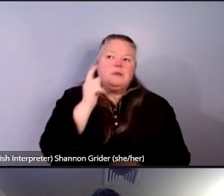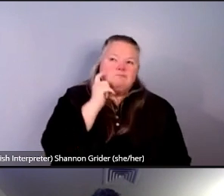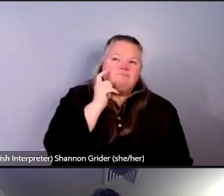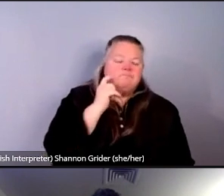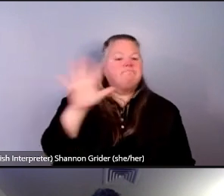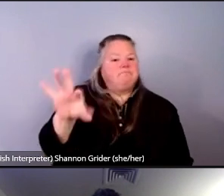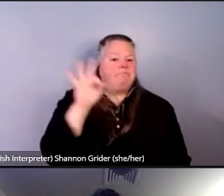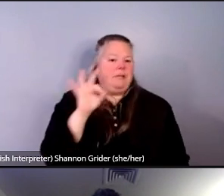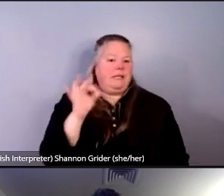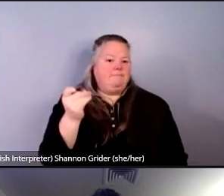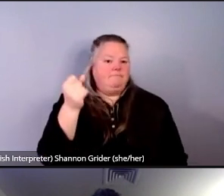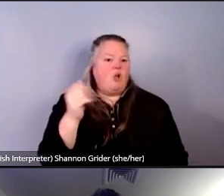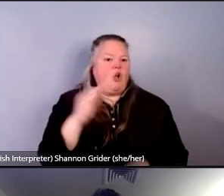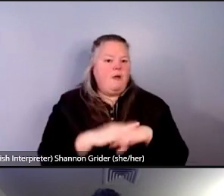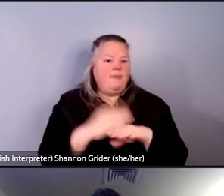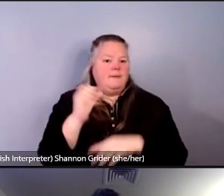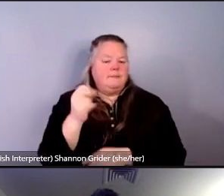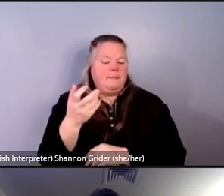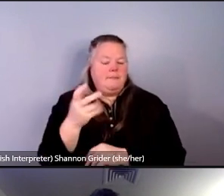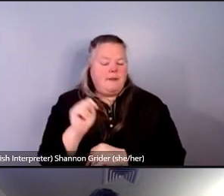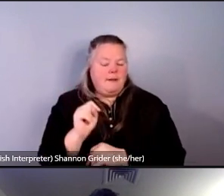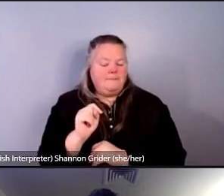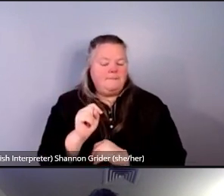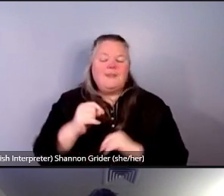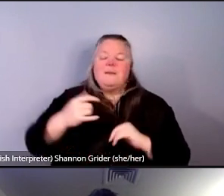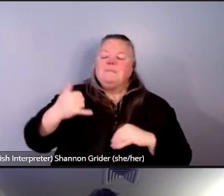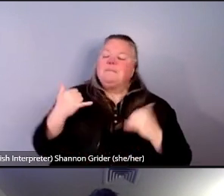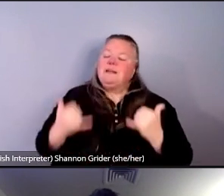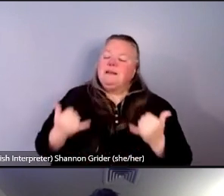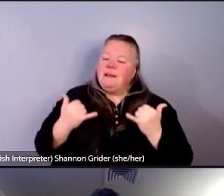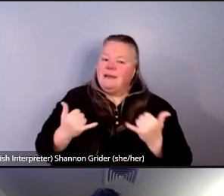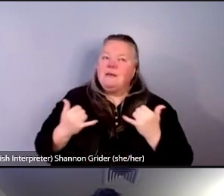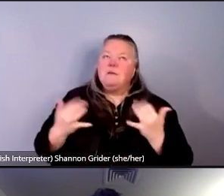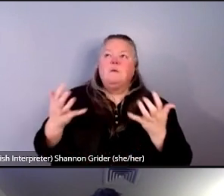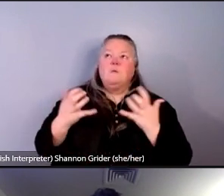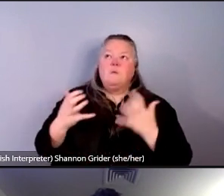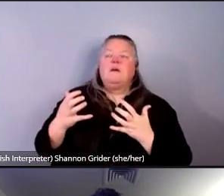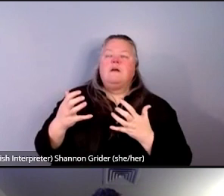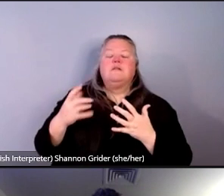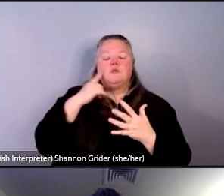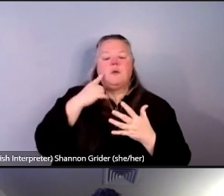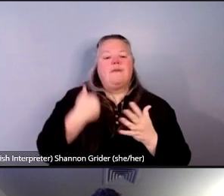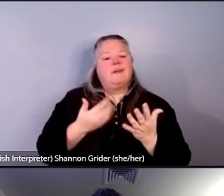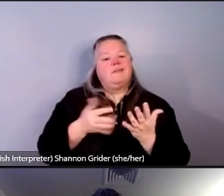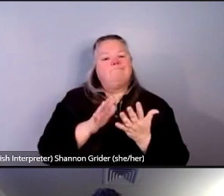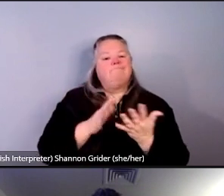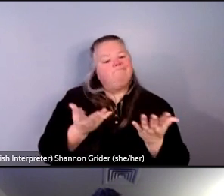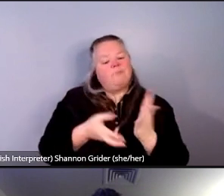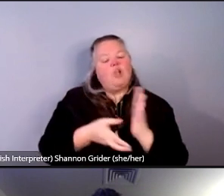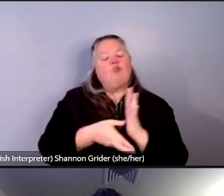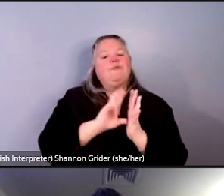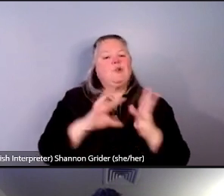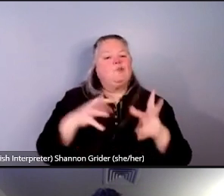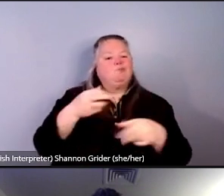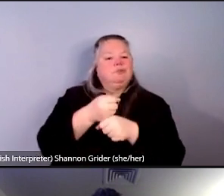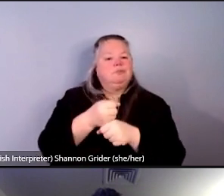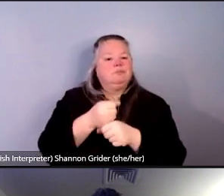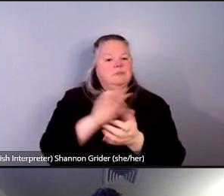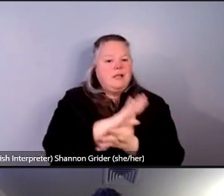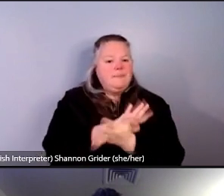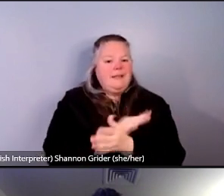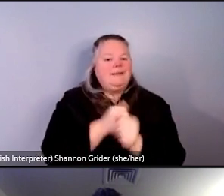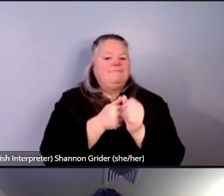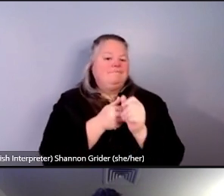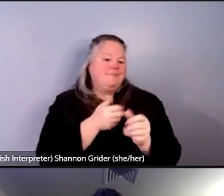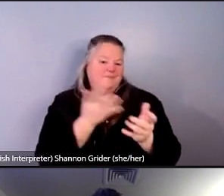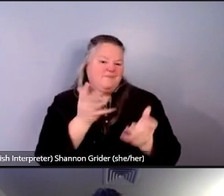of introductory descriptions. We're planning to have kind of an overview document, very much modeled after John's